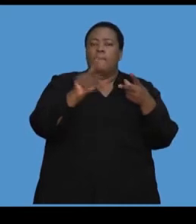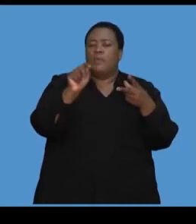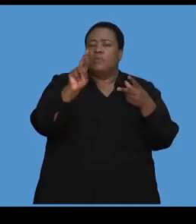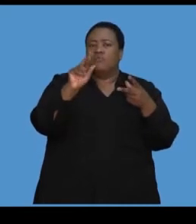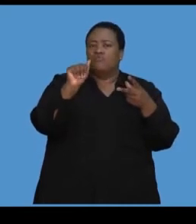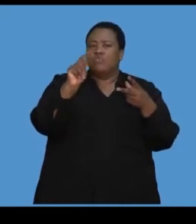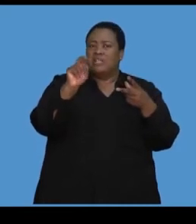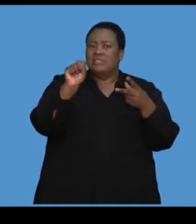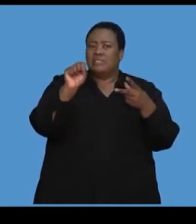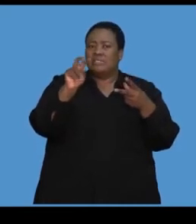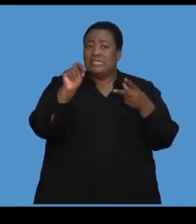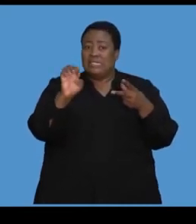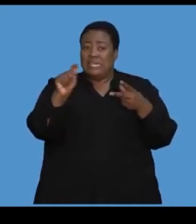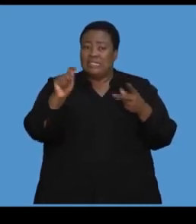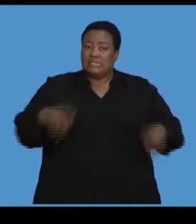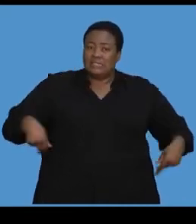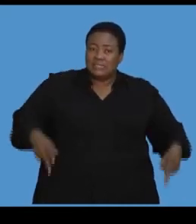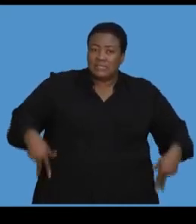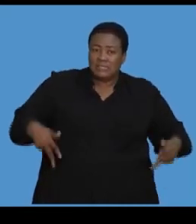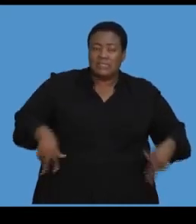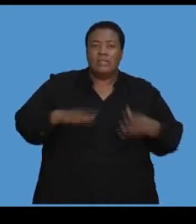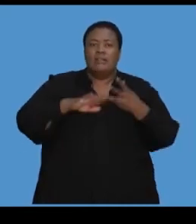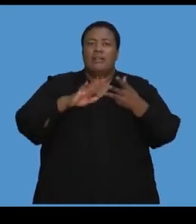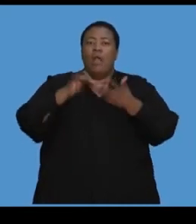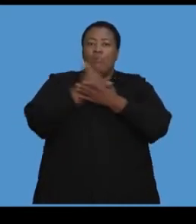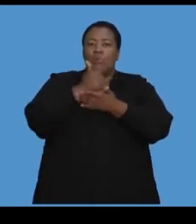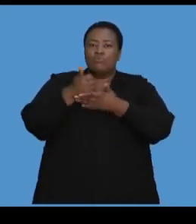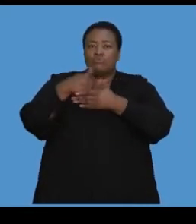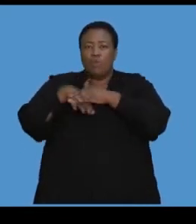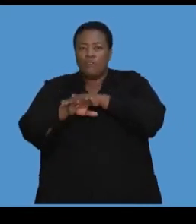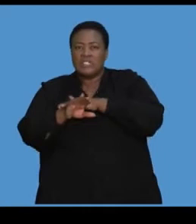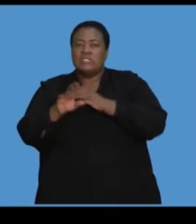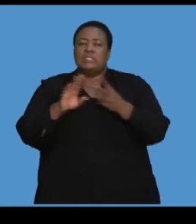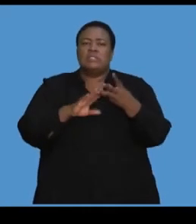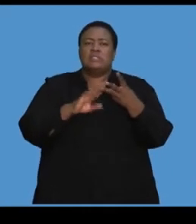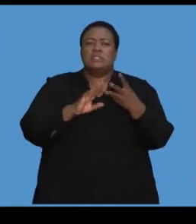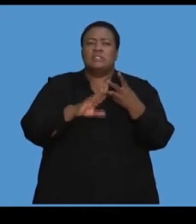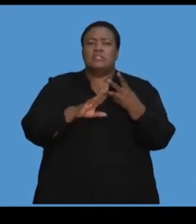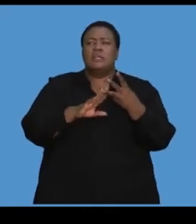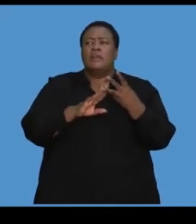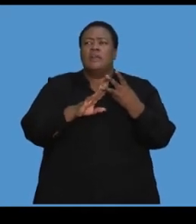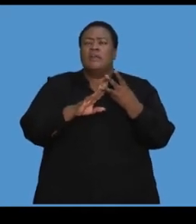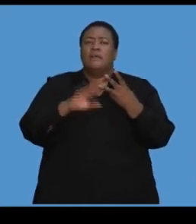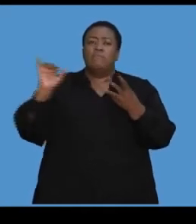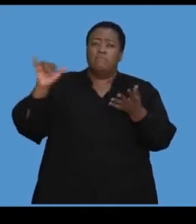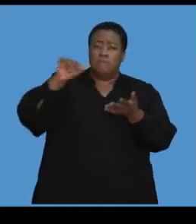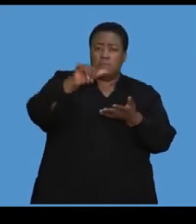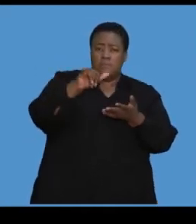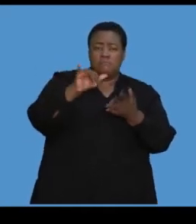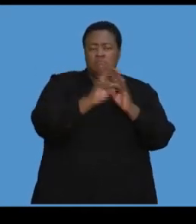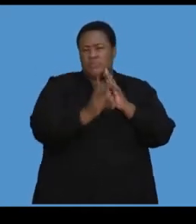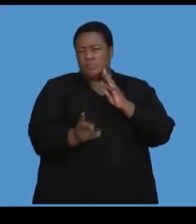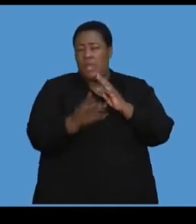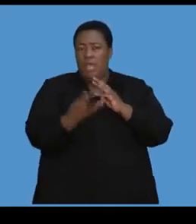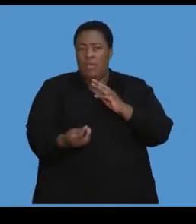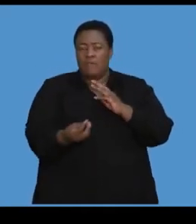Transnet, we have got Post Office, we have got South African Airways, South African Express, and we also have Denel there. So